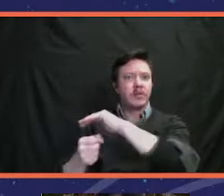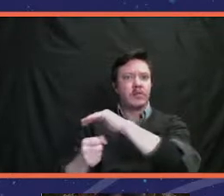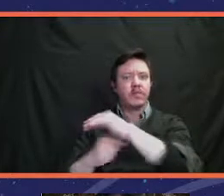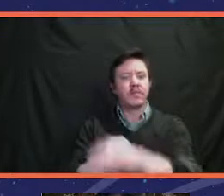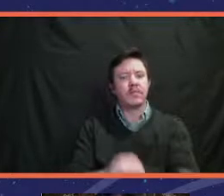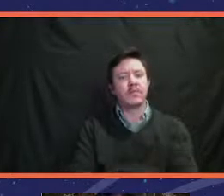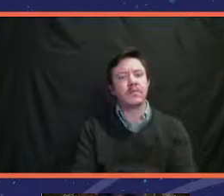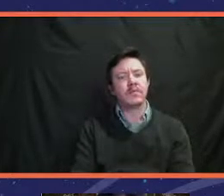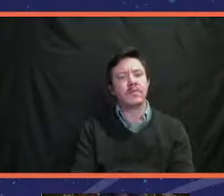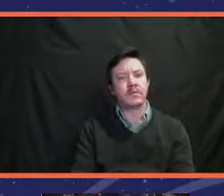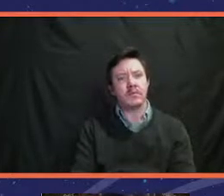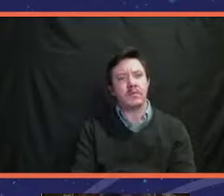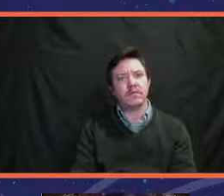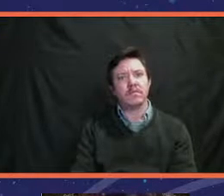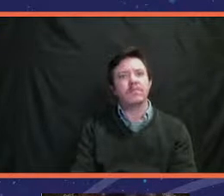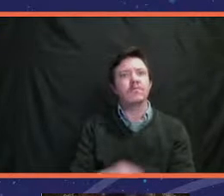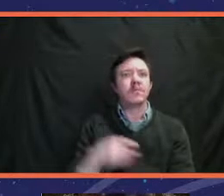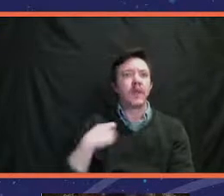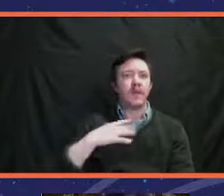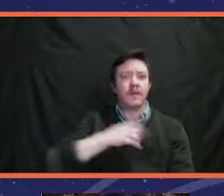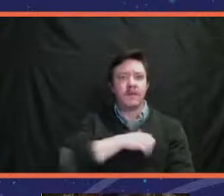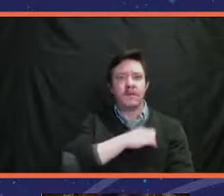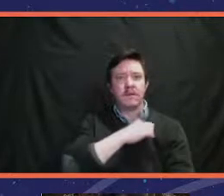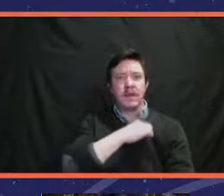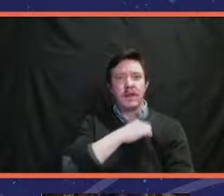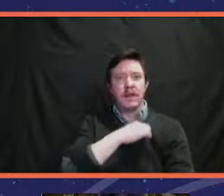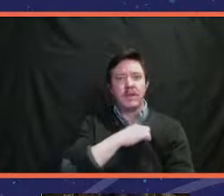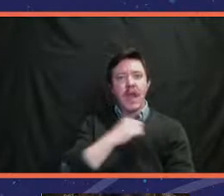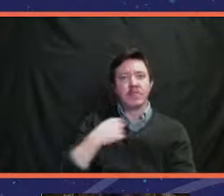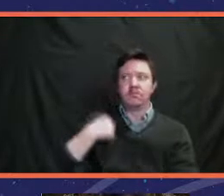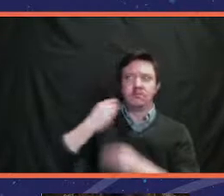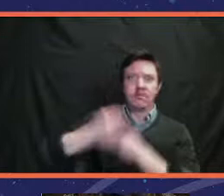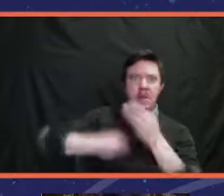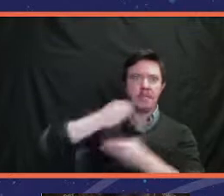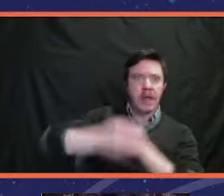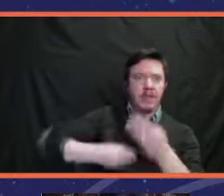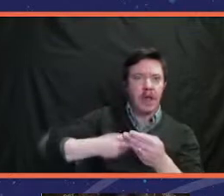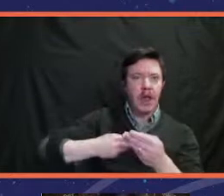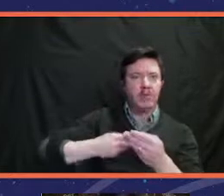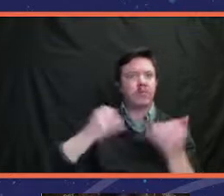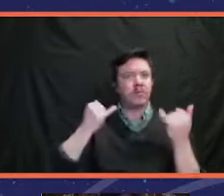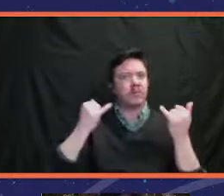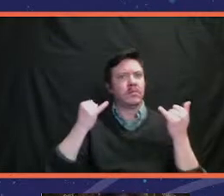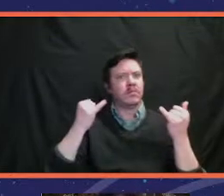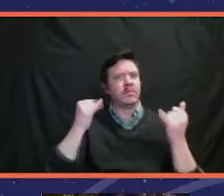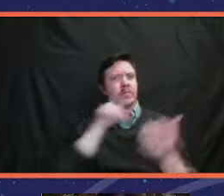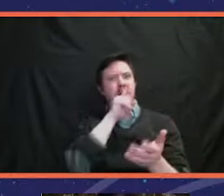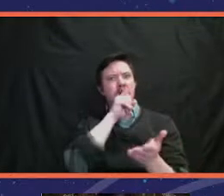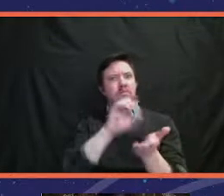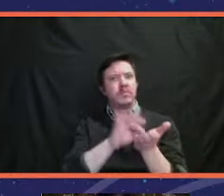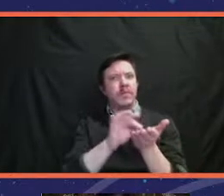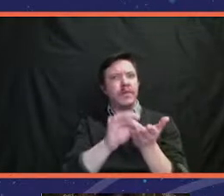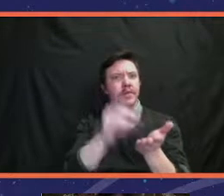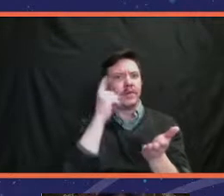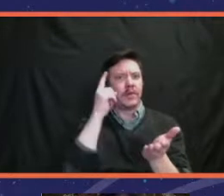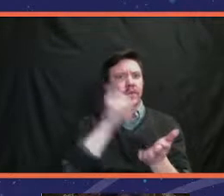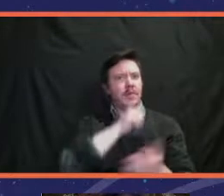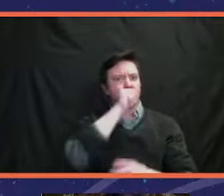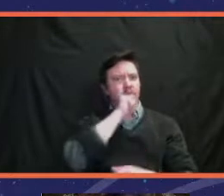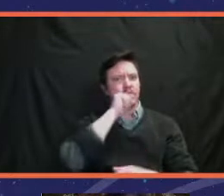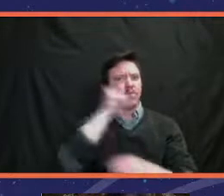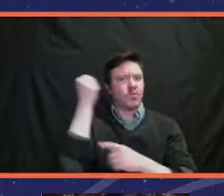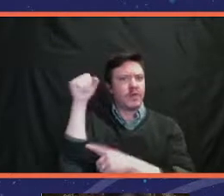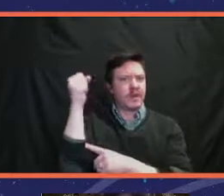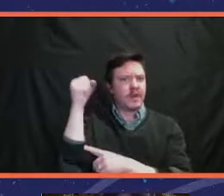in Philadelphia, and has passed down since then as a really a seed for, you know, resistance and resilience